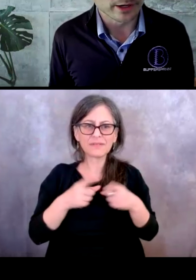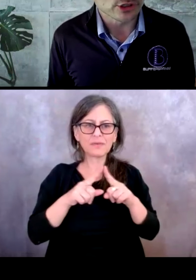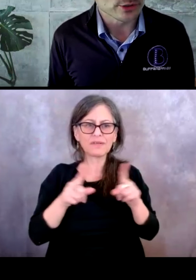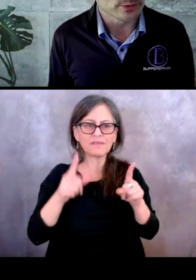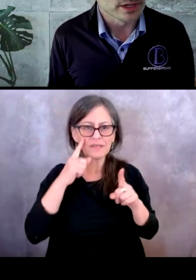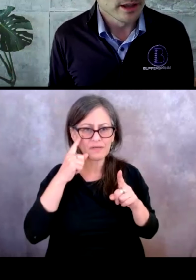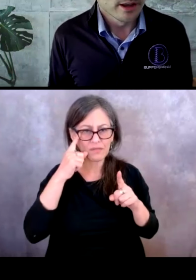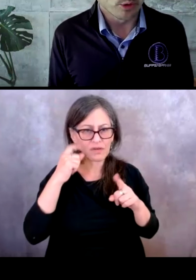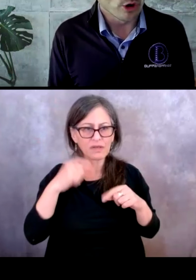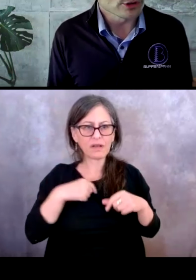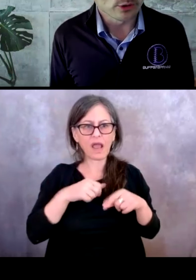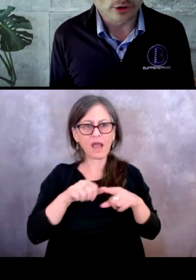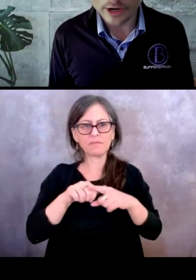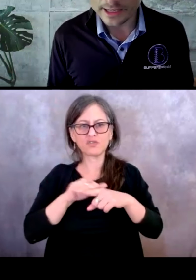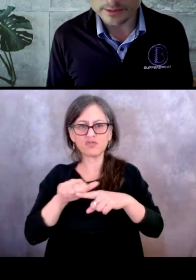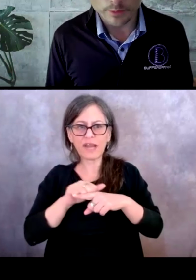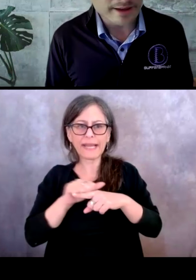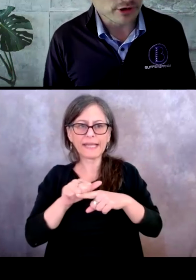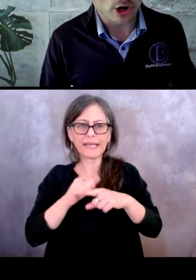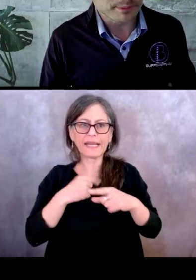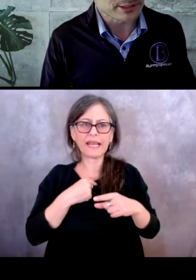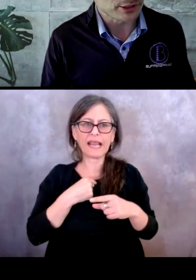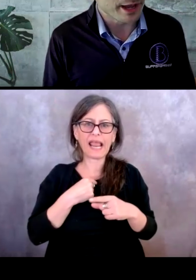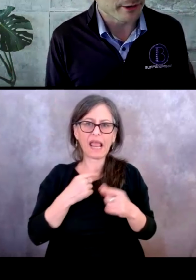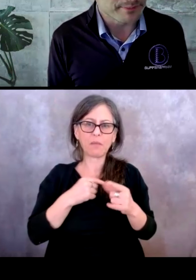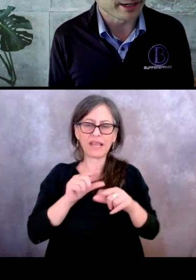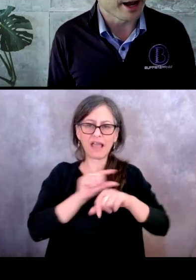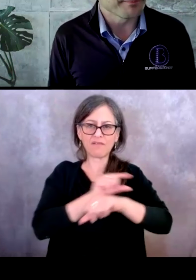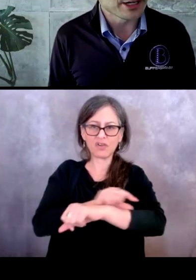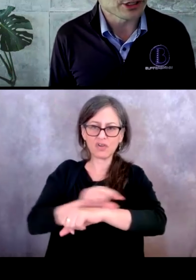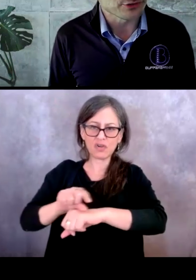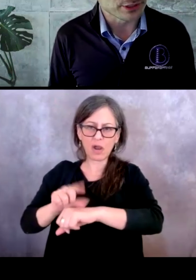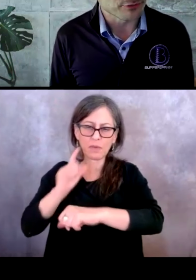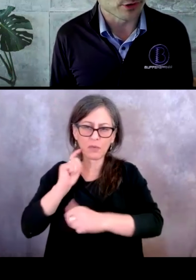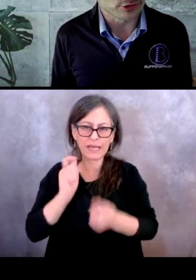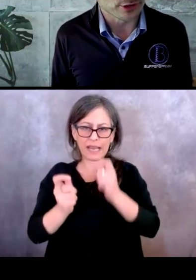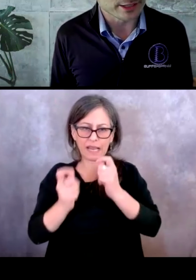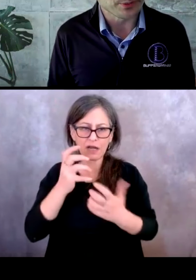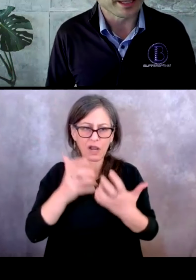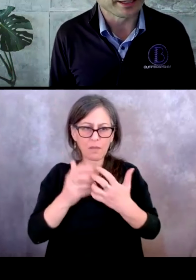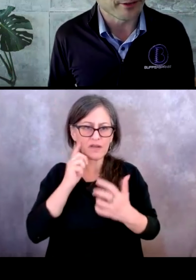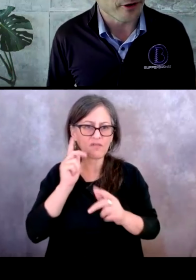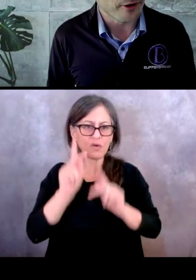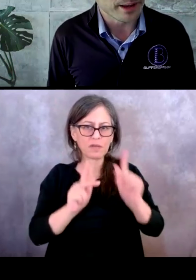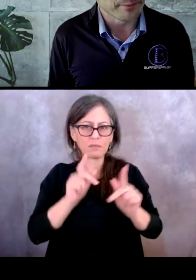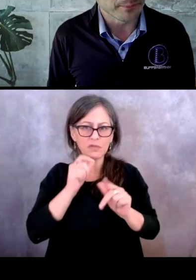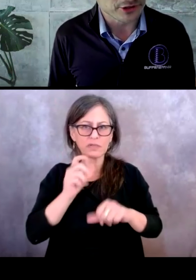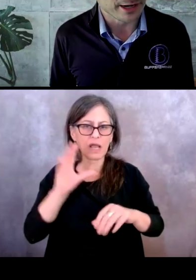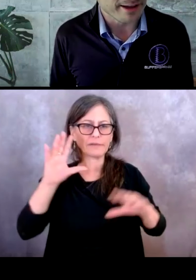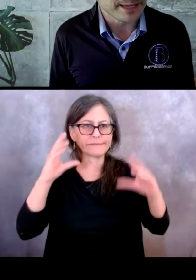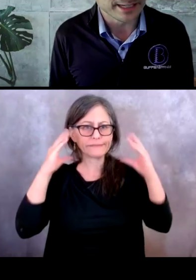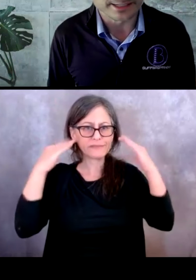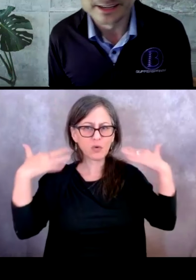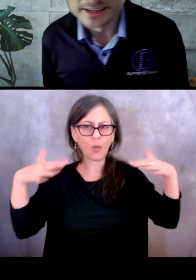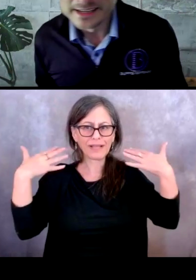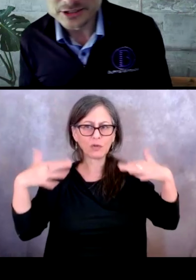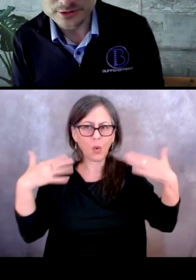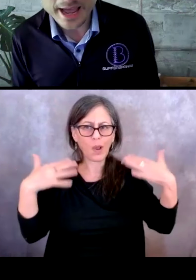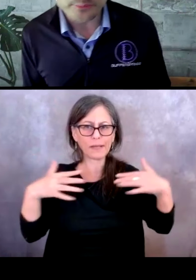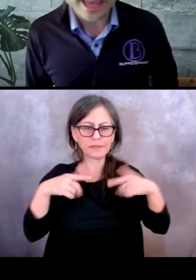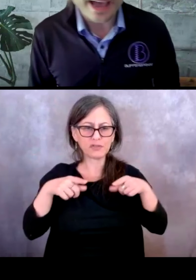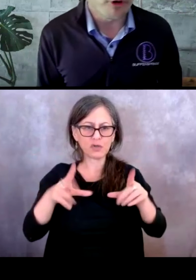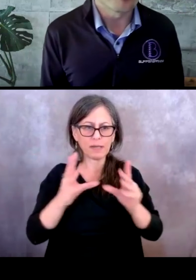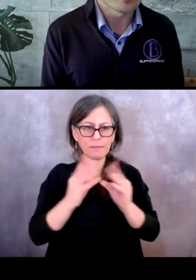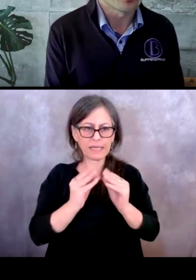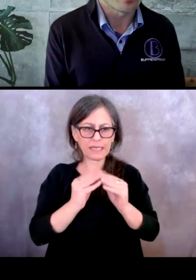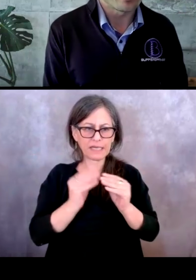in these weird shoes. We're also creating it where we have carpets that go down to make accommodations for these folks so they're not squeaking down the hallway when we're trying to have meetings. So